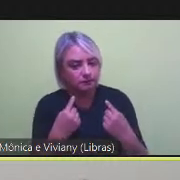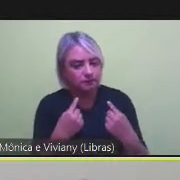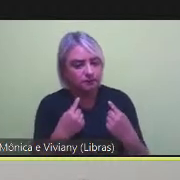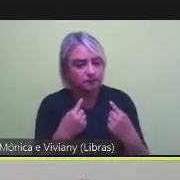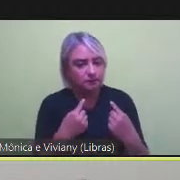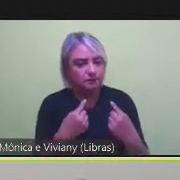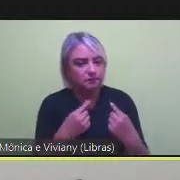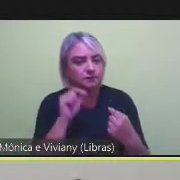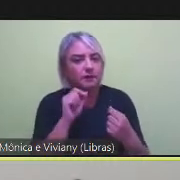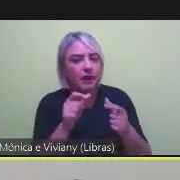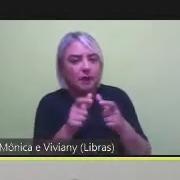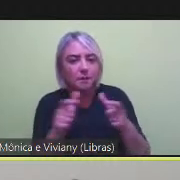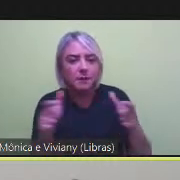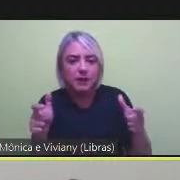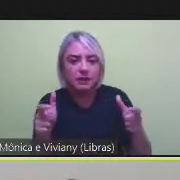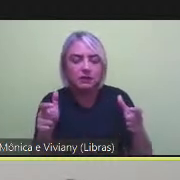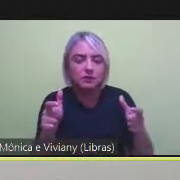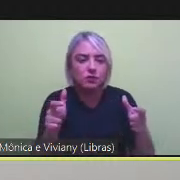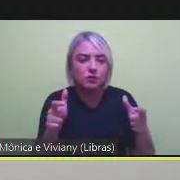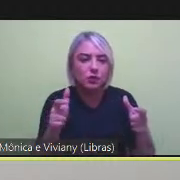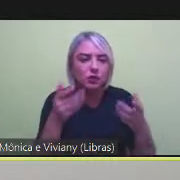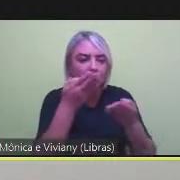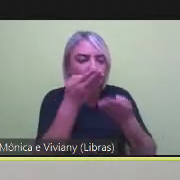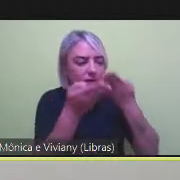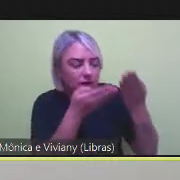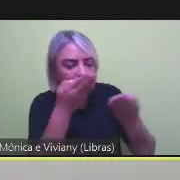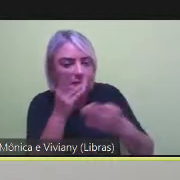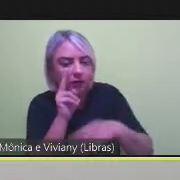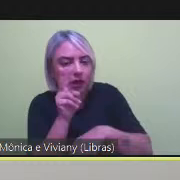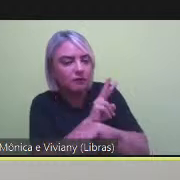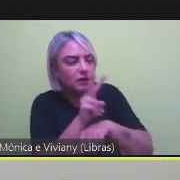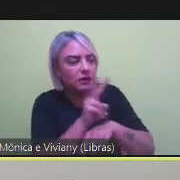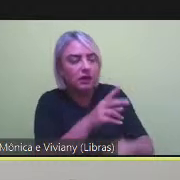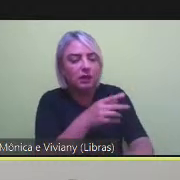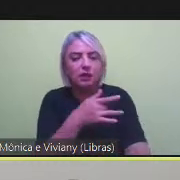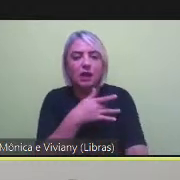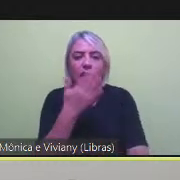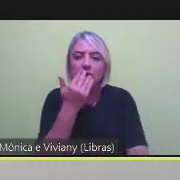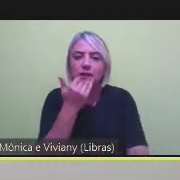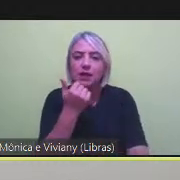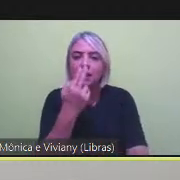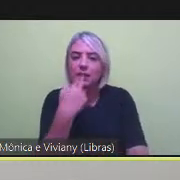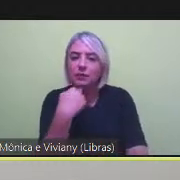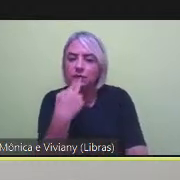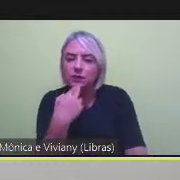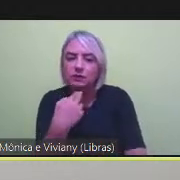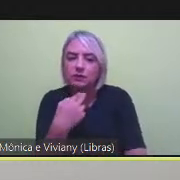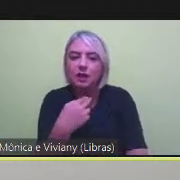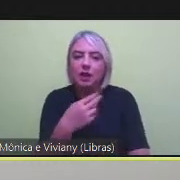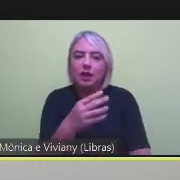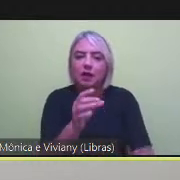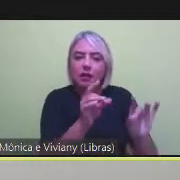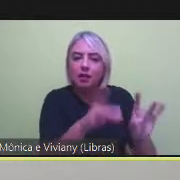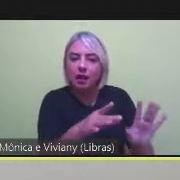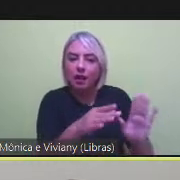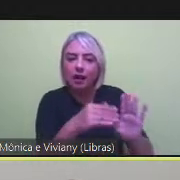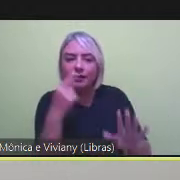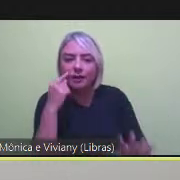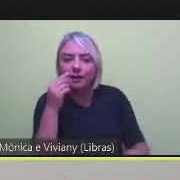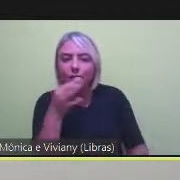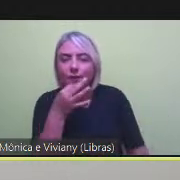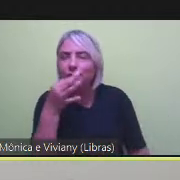Our challenges. So it is the amplification of the coverage from this food vigilance to leave